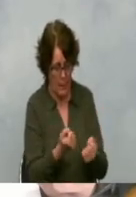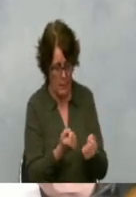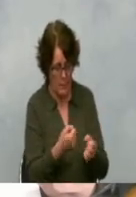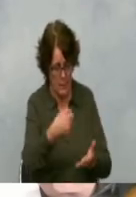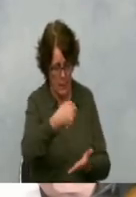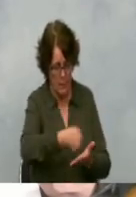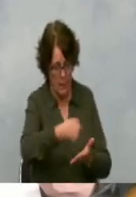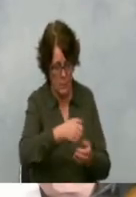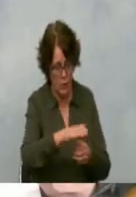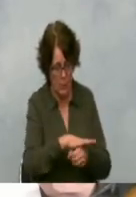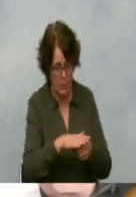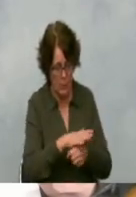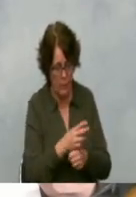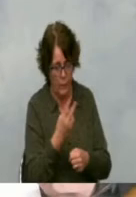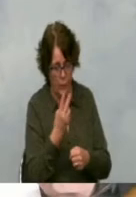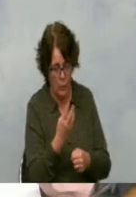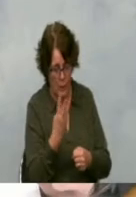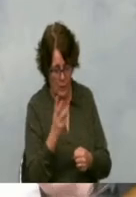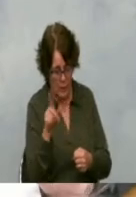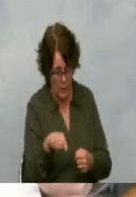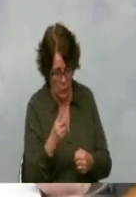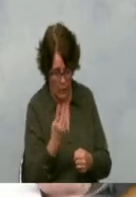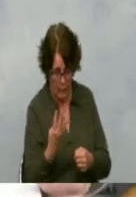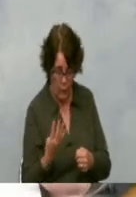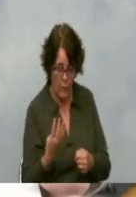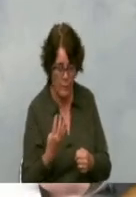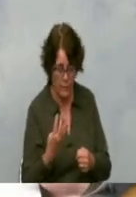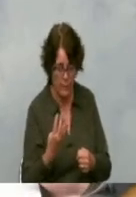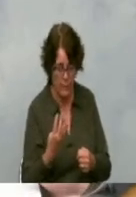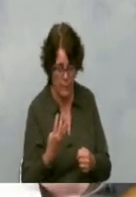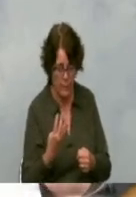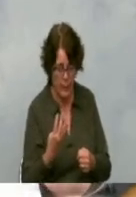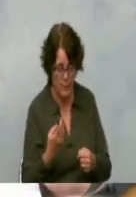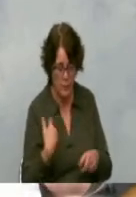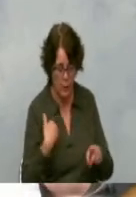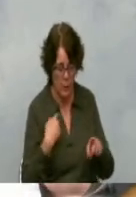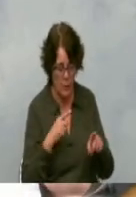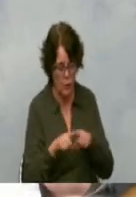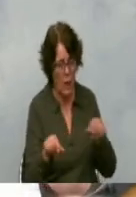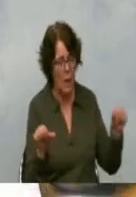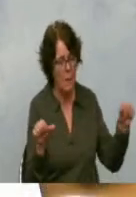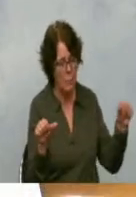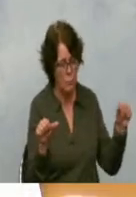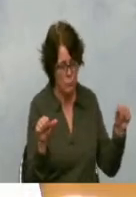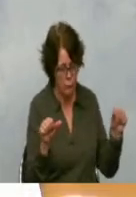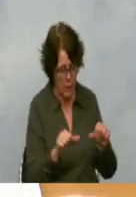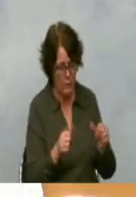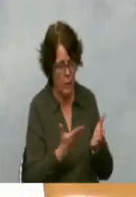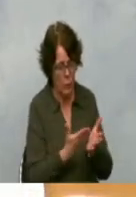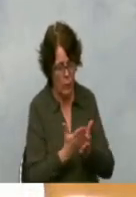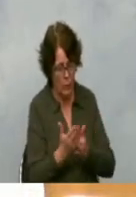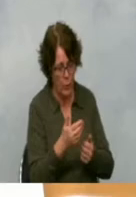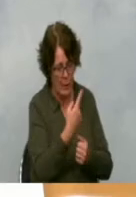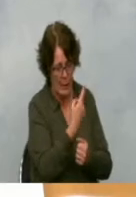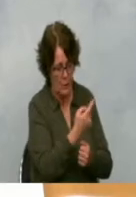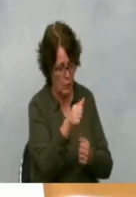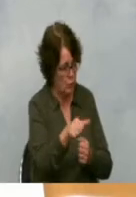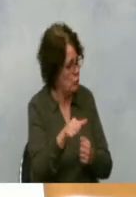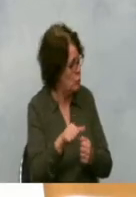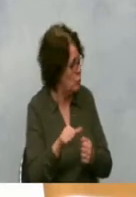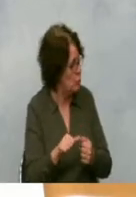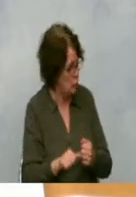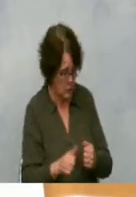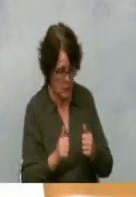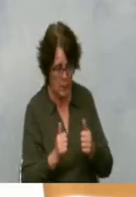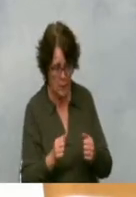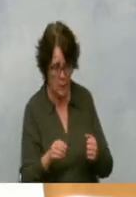for year 2023-24. So I'll try as briefly as I can to go through each of those in turn.